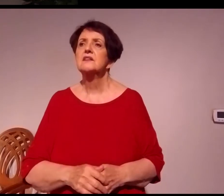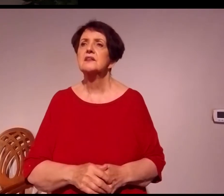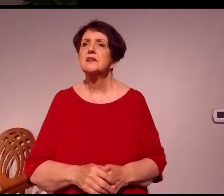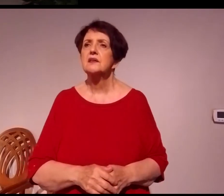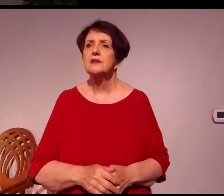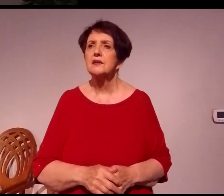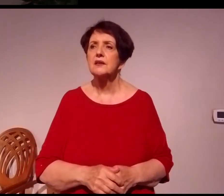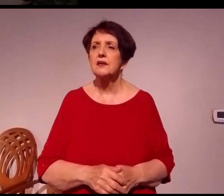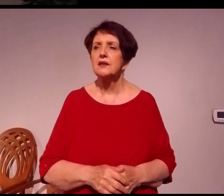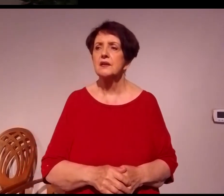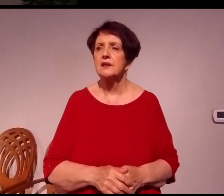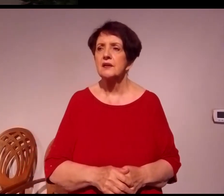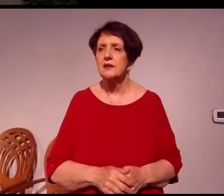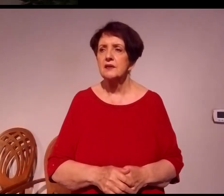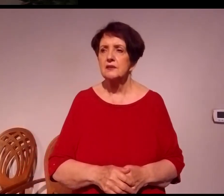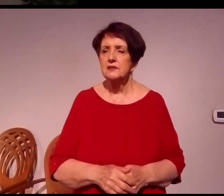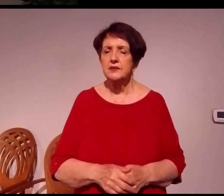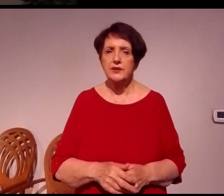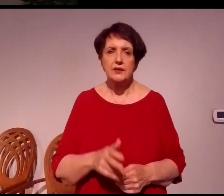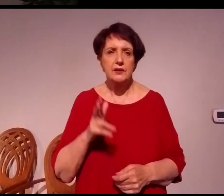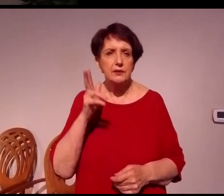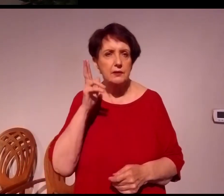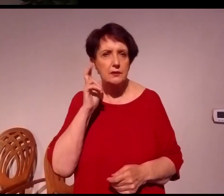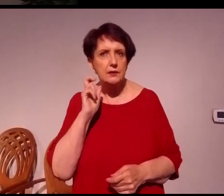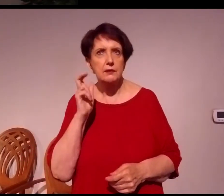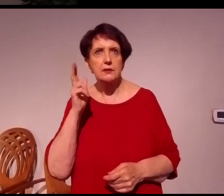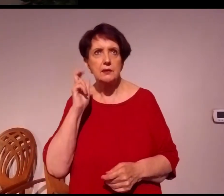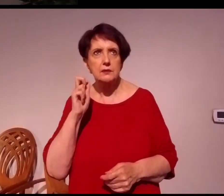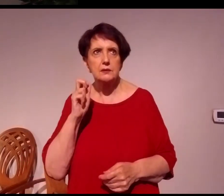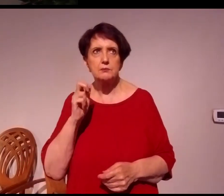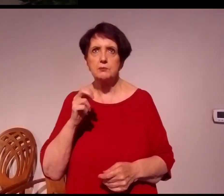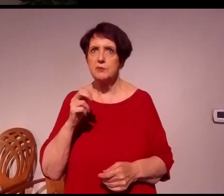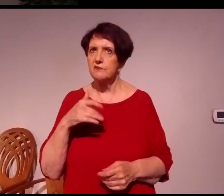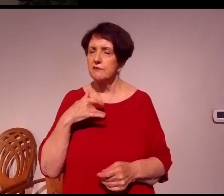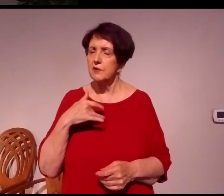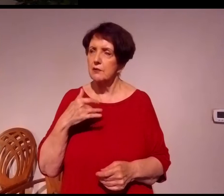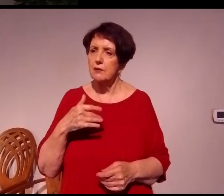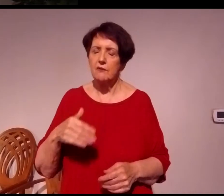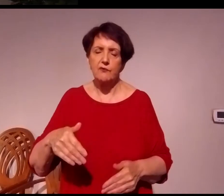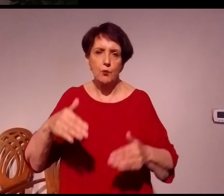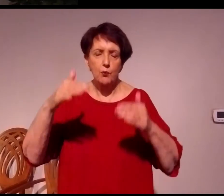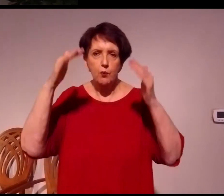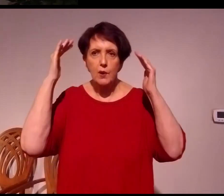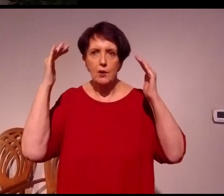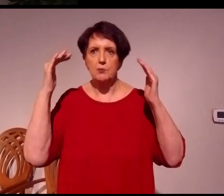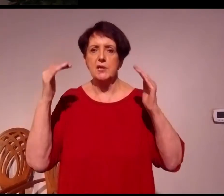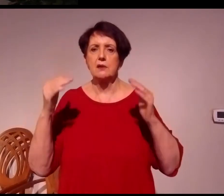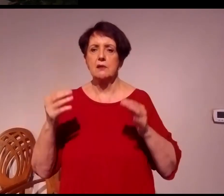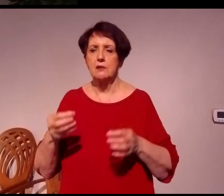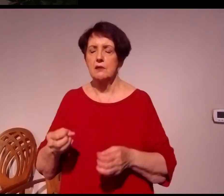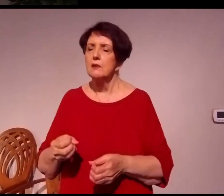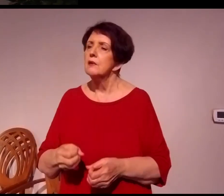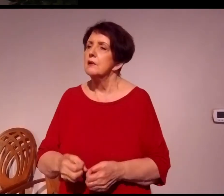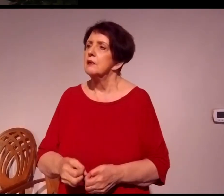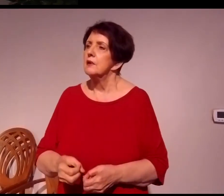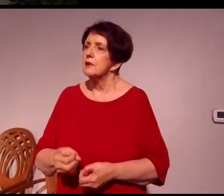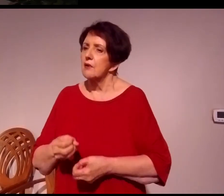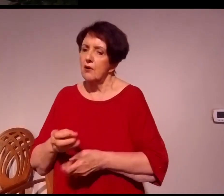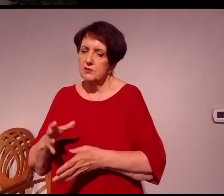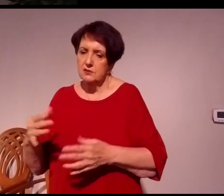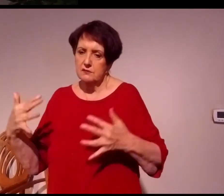And taking all of that in can be very inundating, can it? And it causes